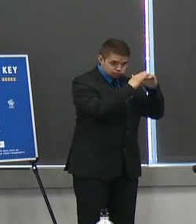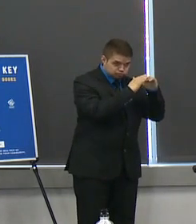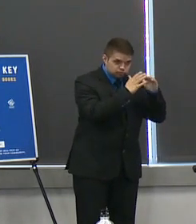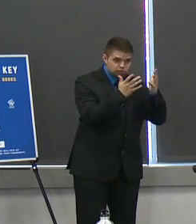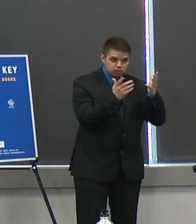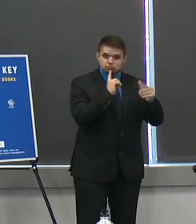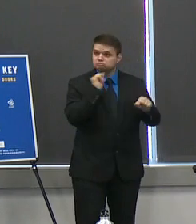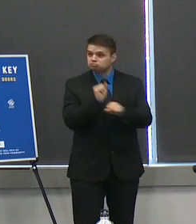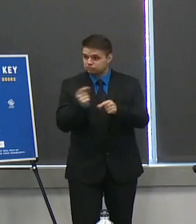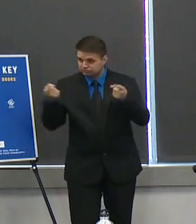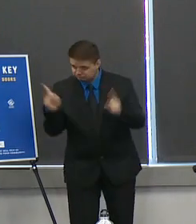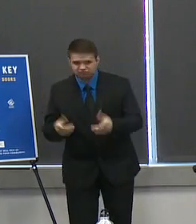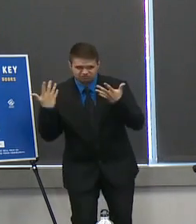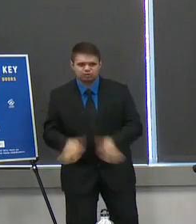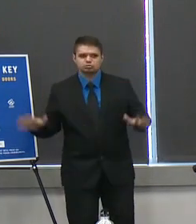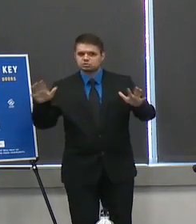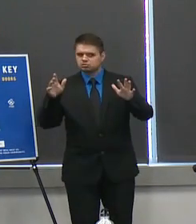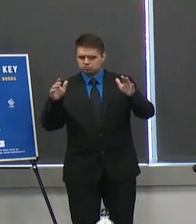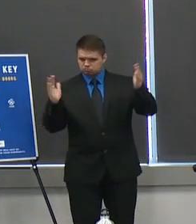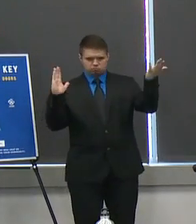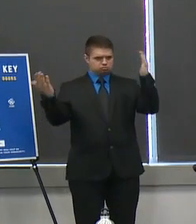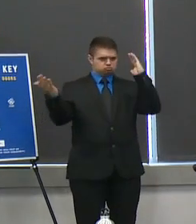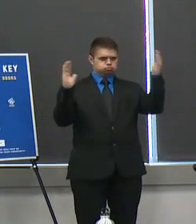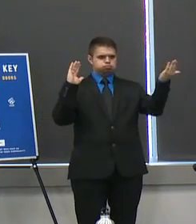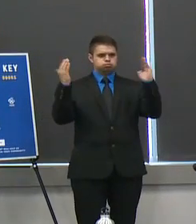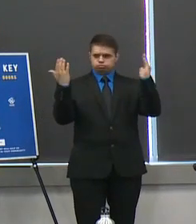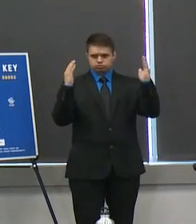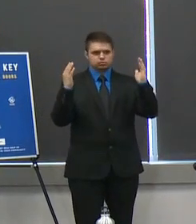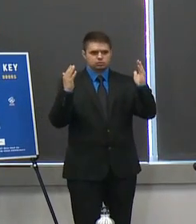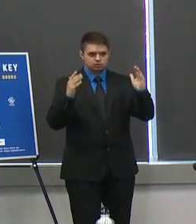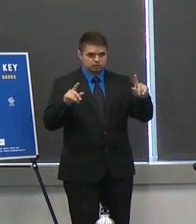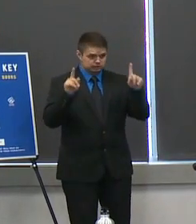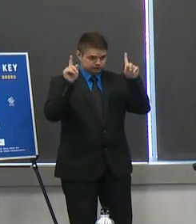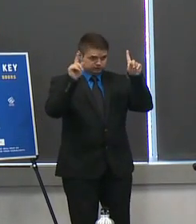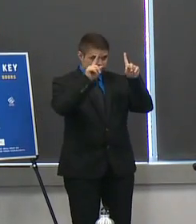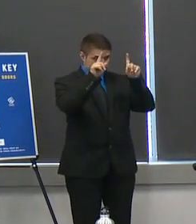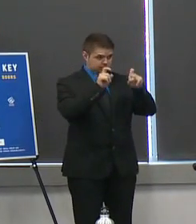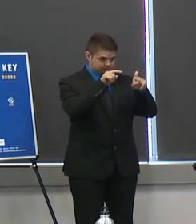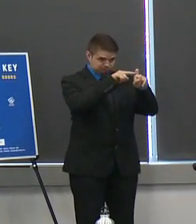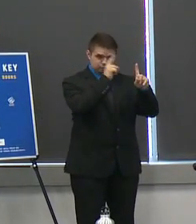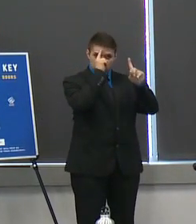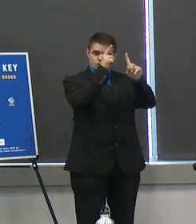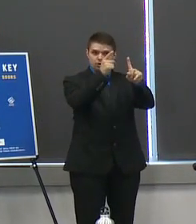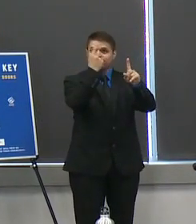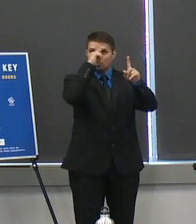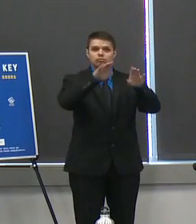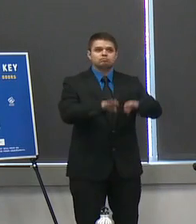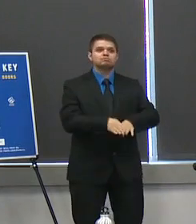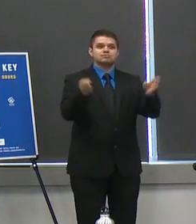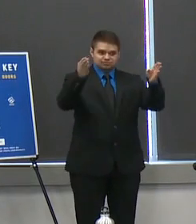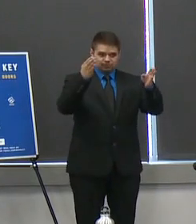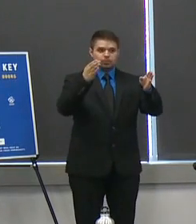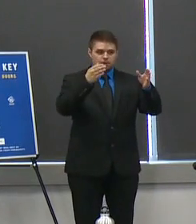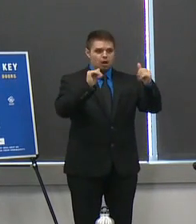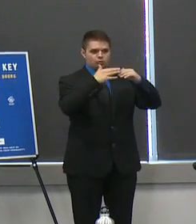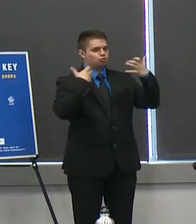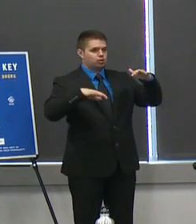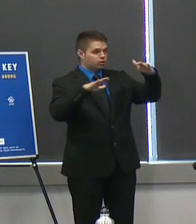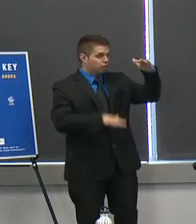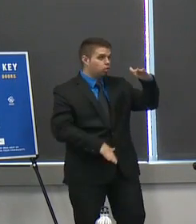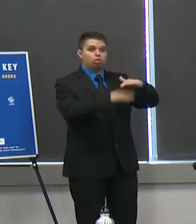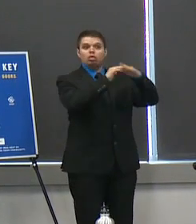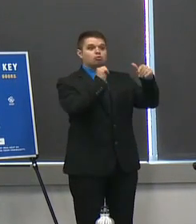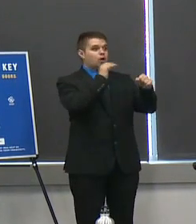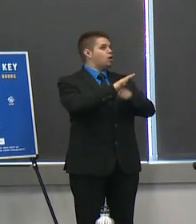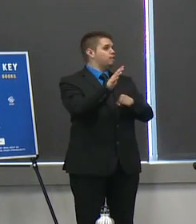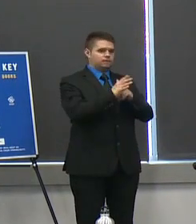key to reopening we can do these thousands of tests where does the disconnect end and quite specifically you've talked